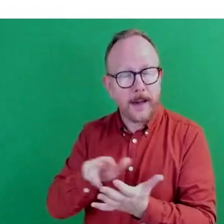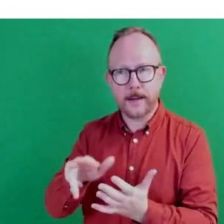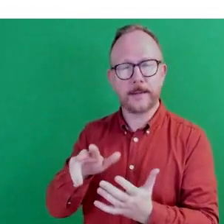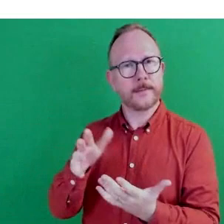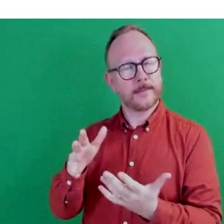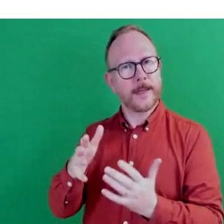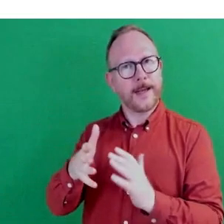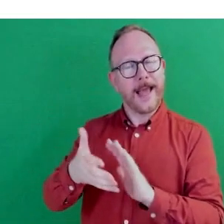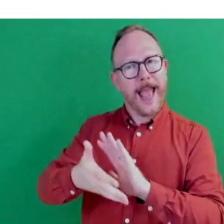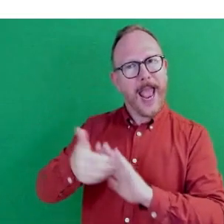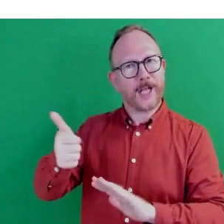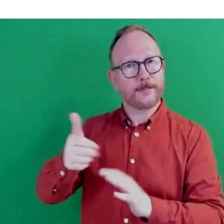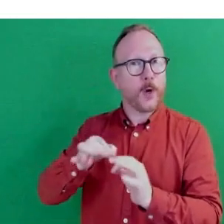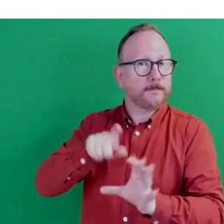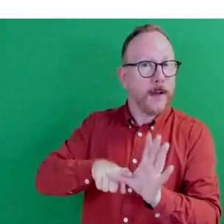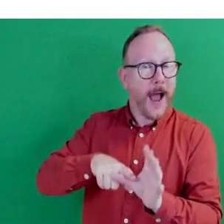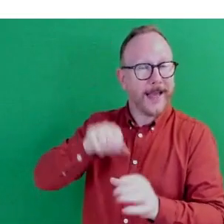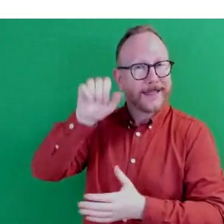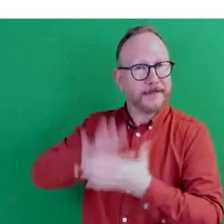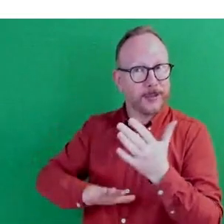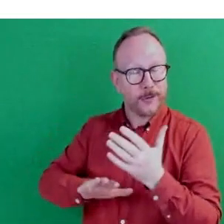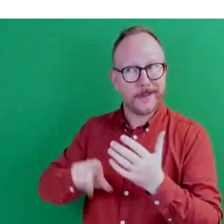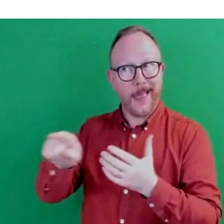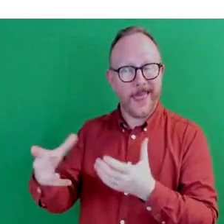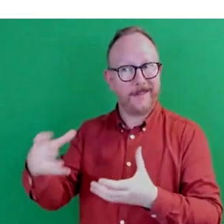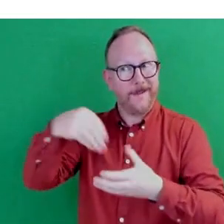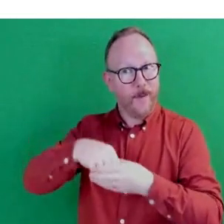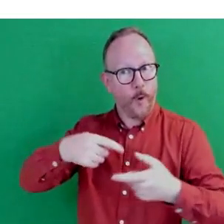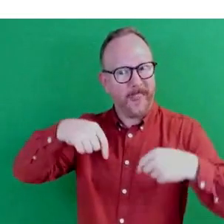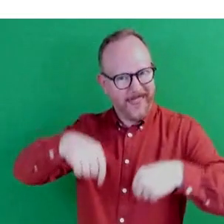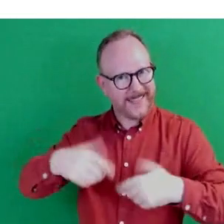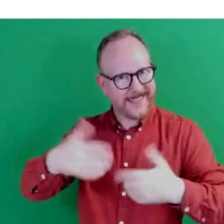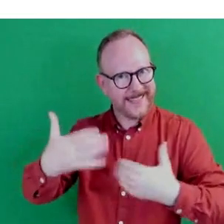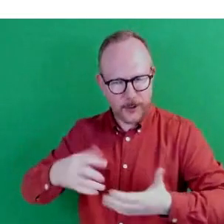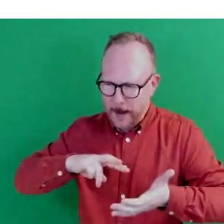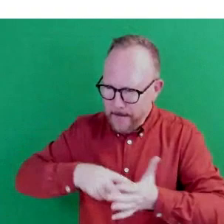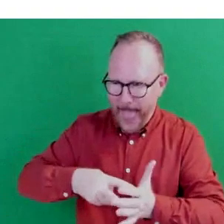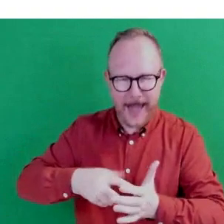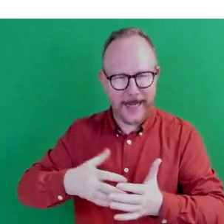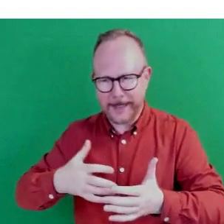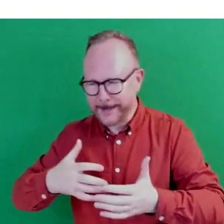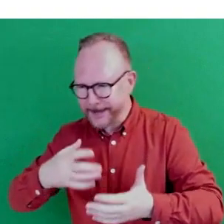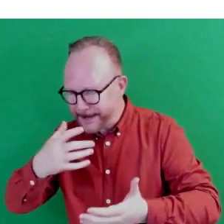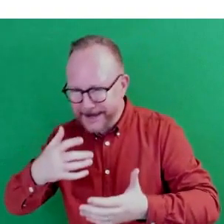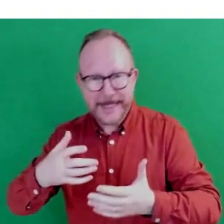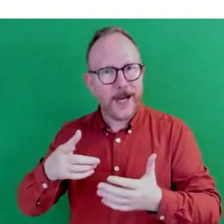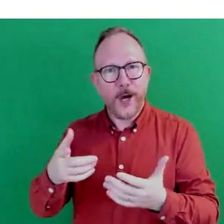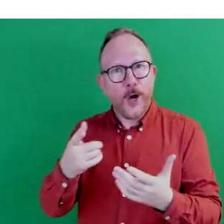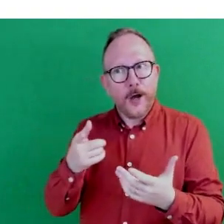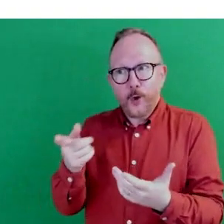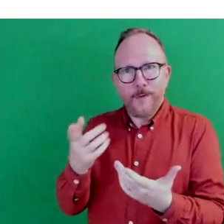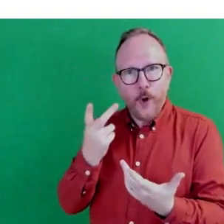experience in the PPN Southeast, who've been part of the planning of this session from the outset. So although you haven't seen them today,